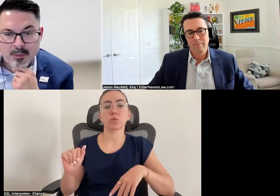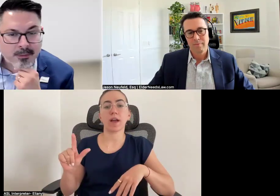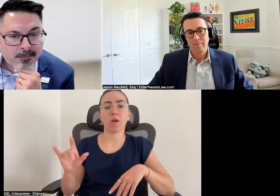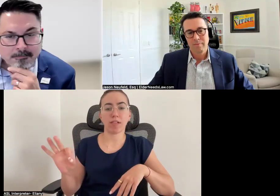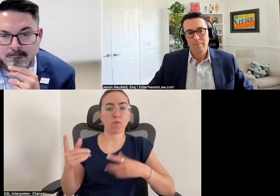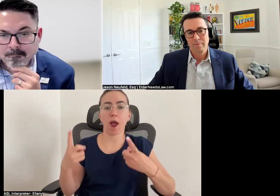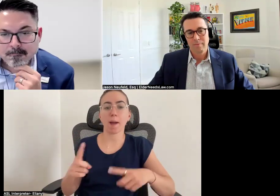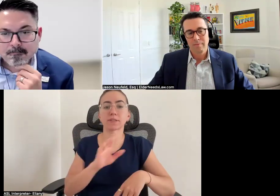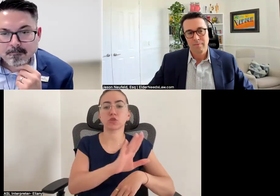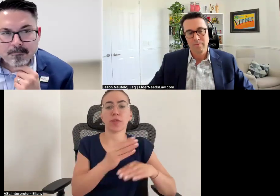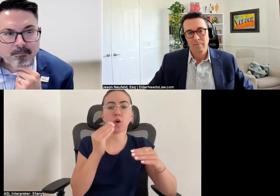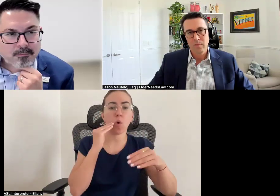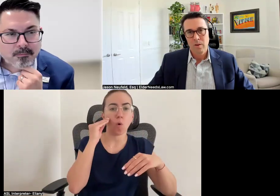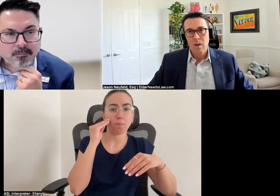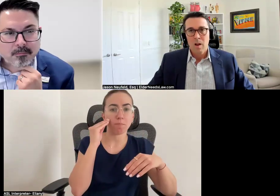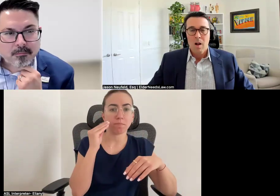home?